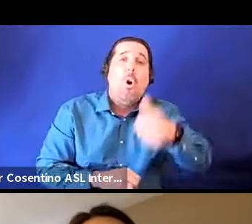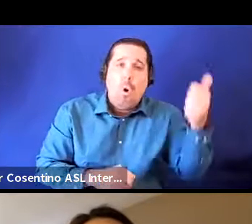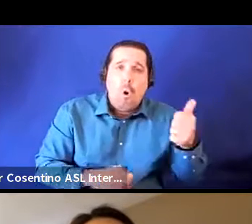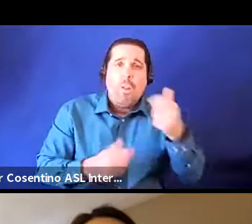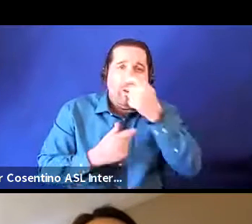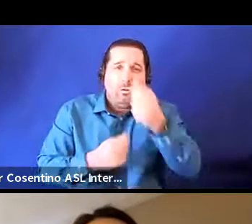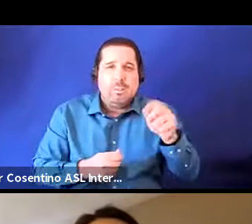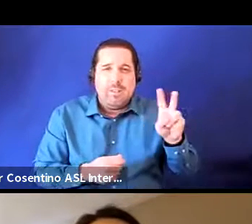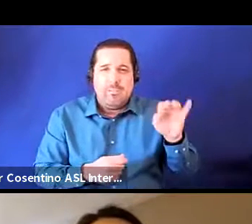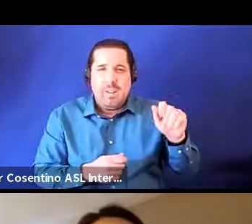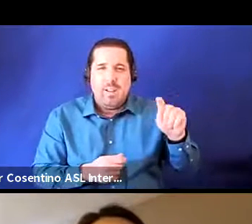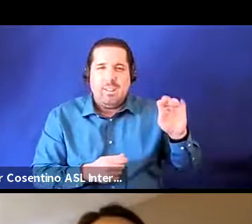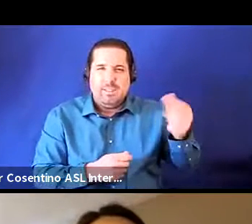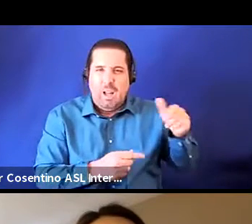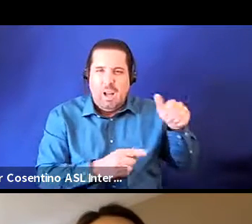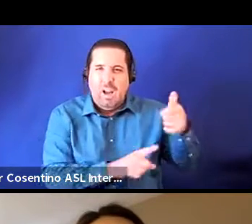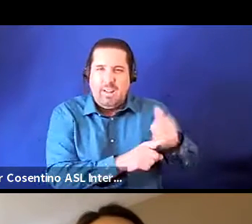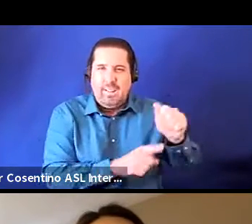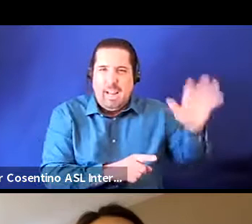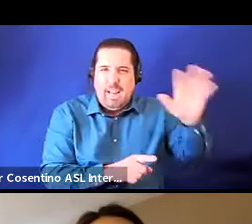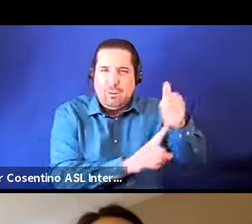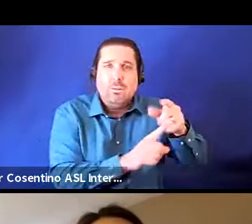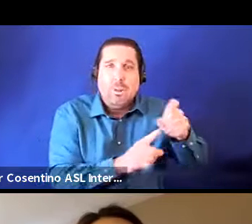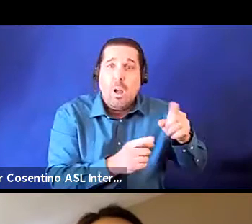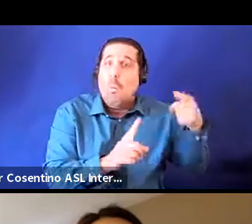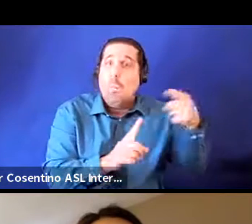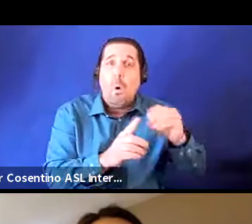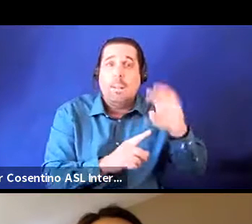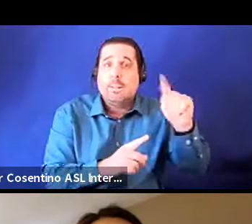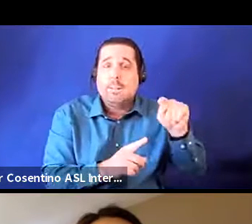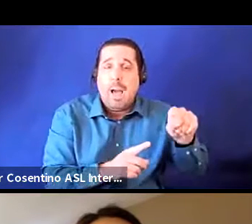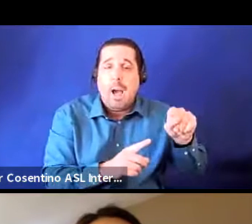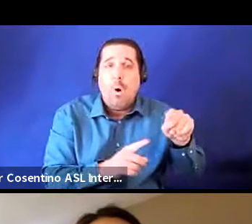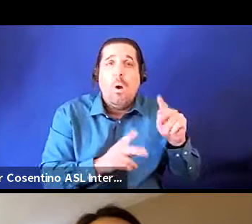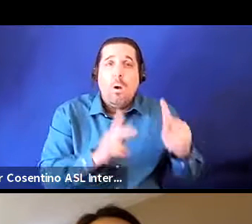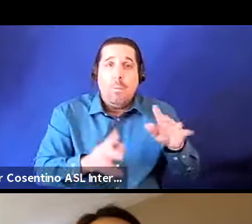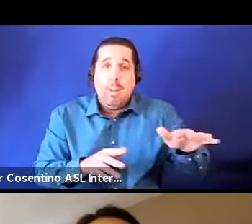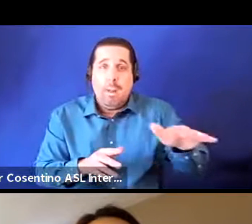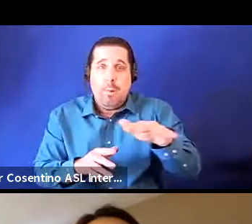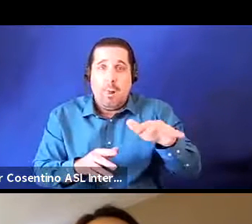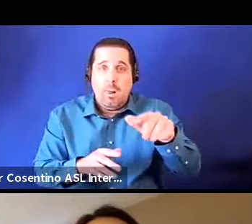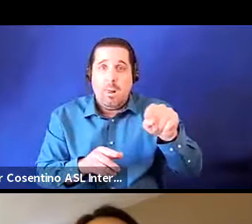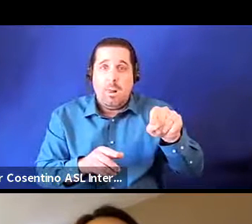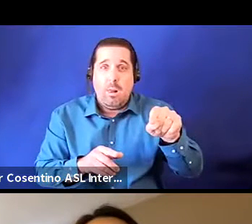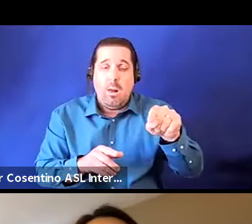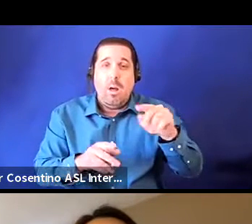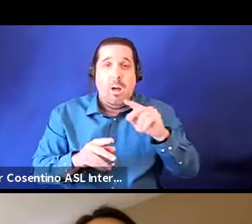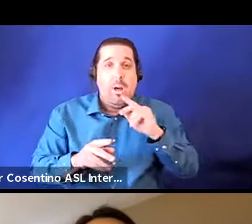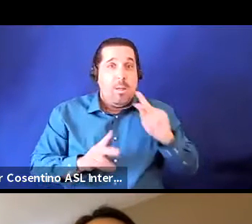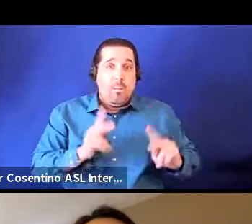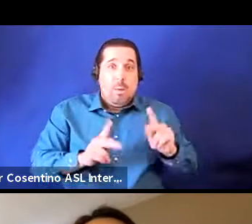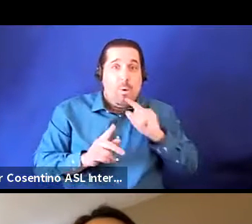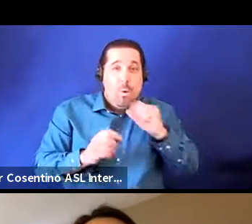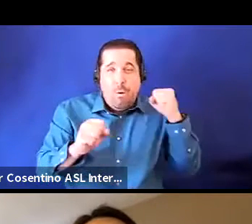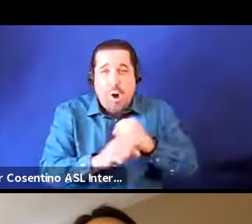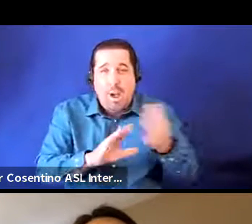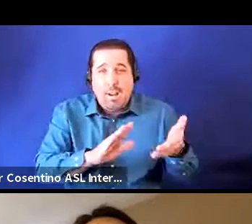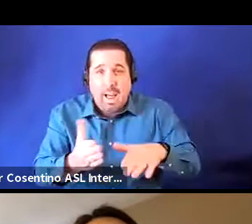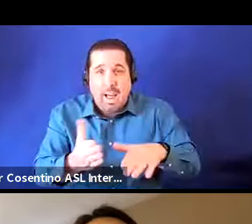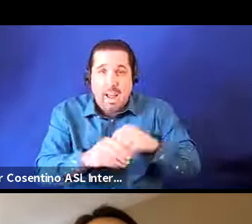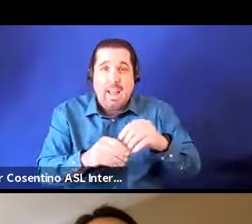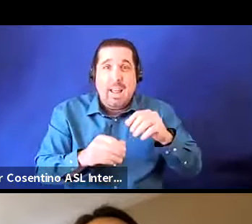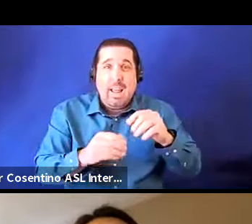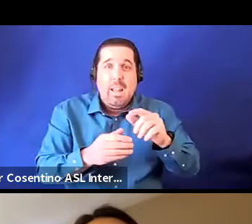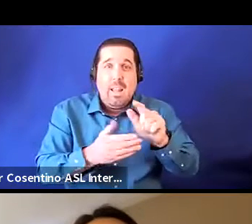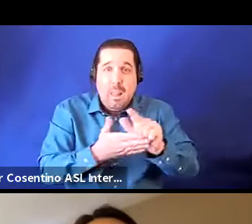Viet Thanh Nguyen points out is that Hmong people were actually the bodies who fought and died in illegal secret wars in